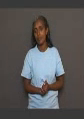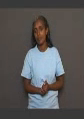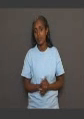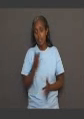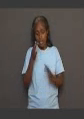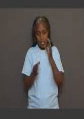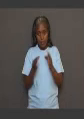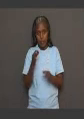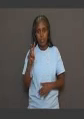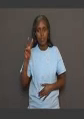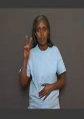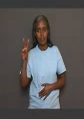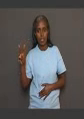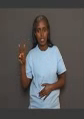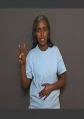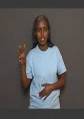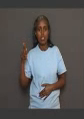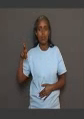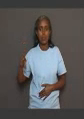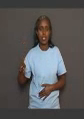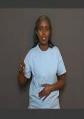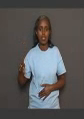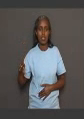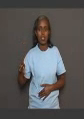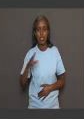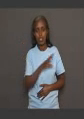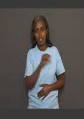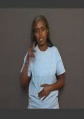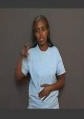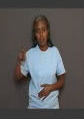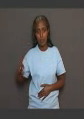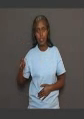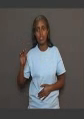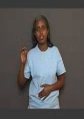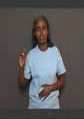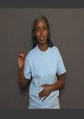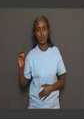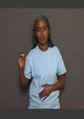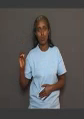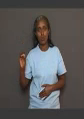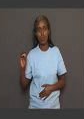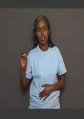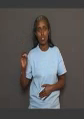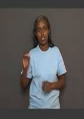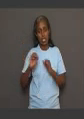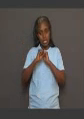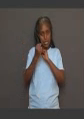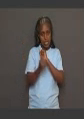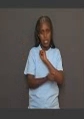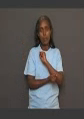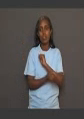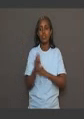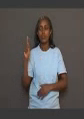If V, P, and P0 are established with